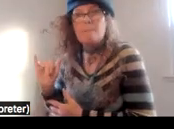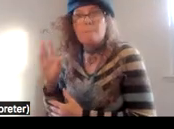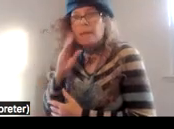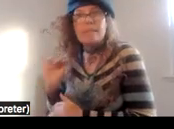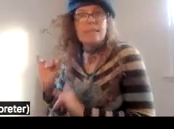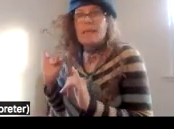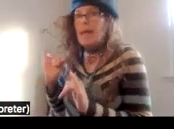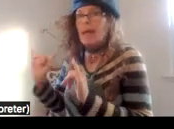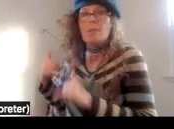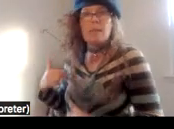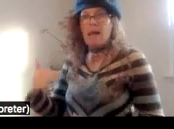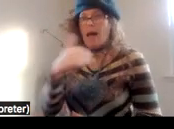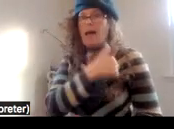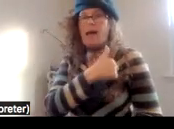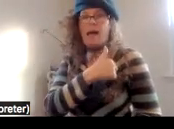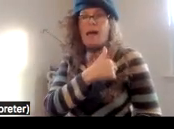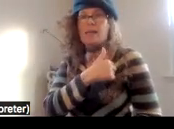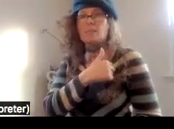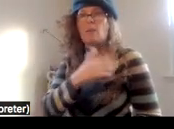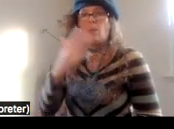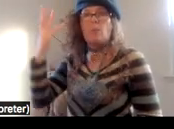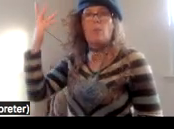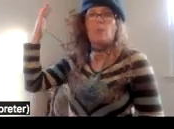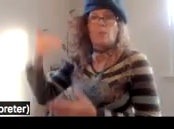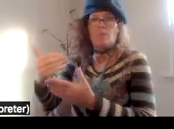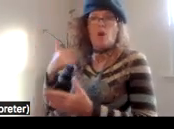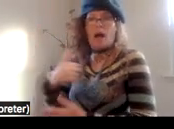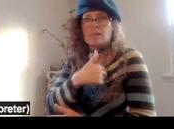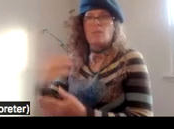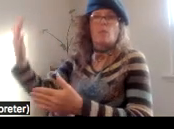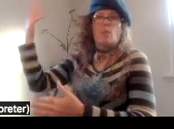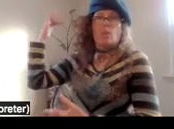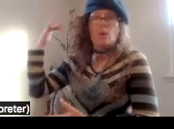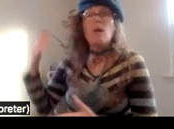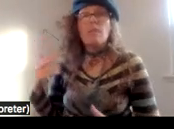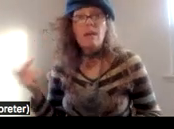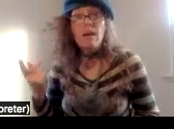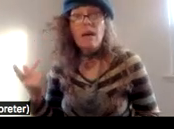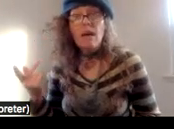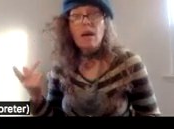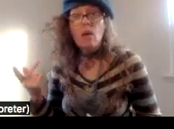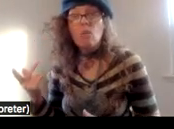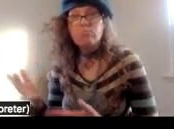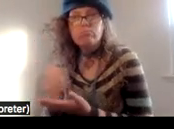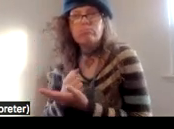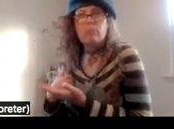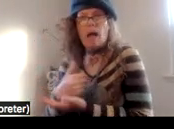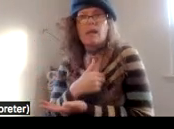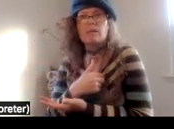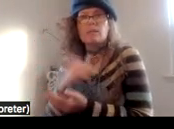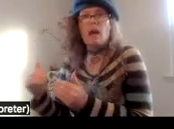only many you know eons before us so that they've recruited us as their advanced team to fight